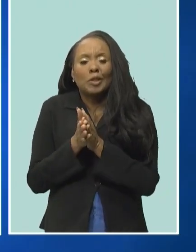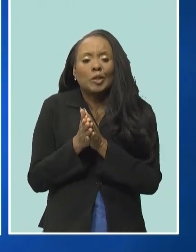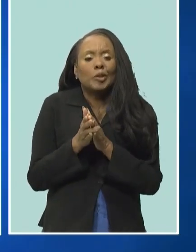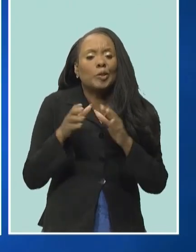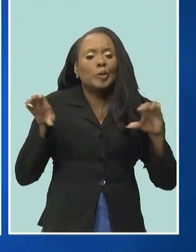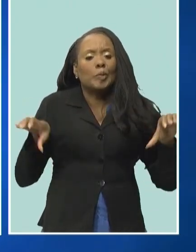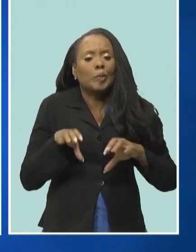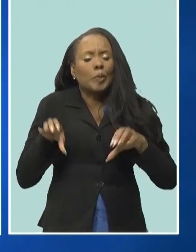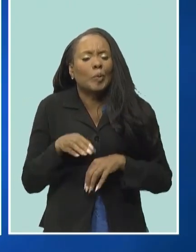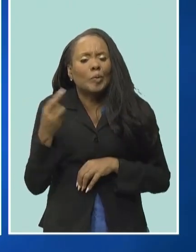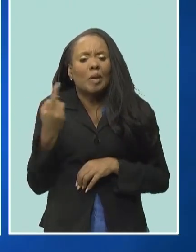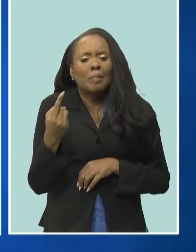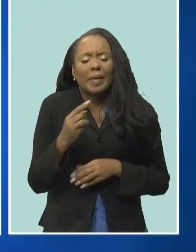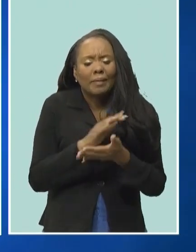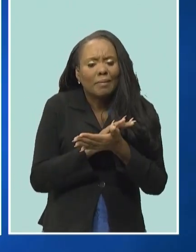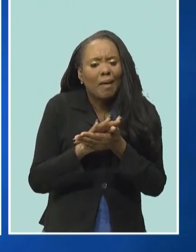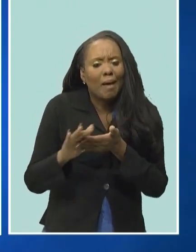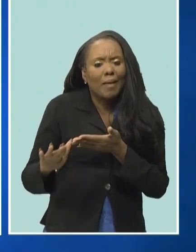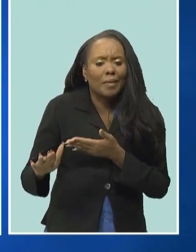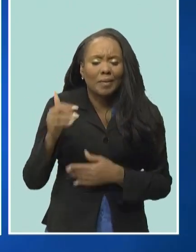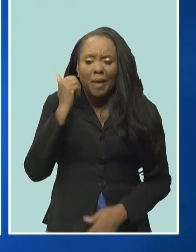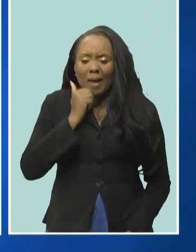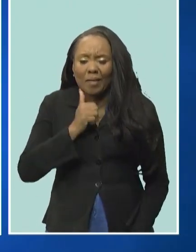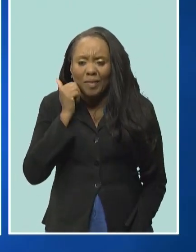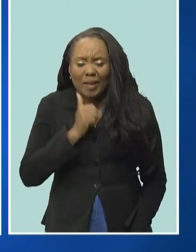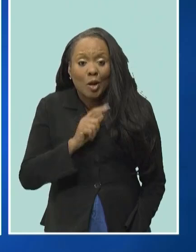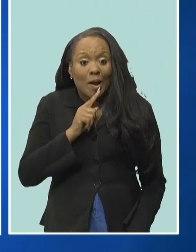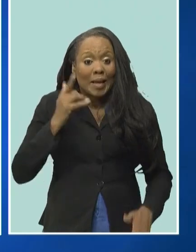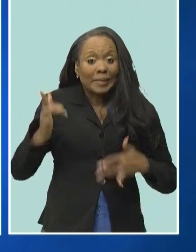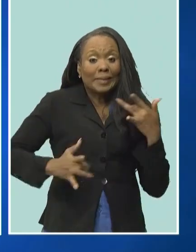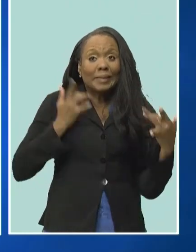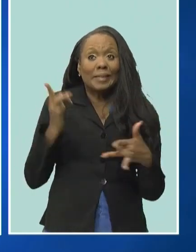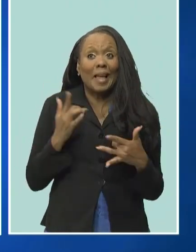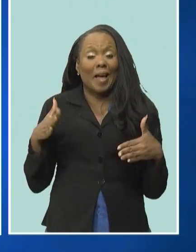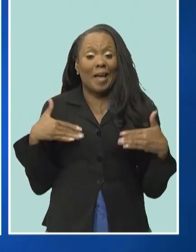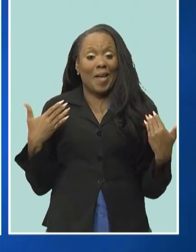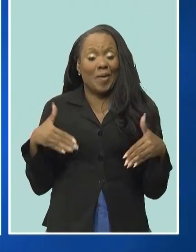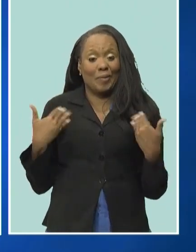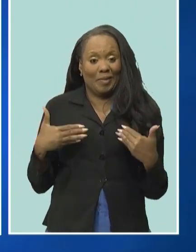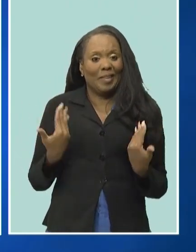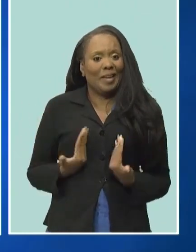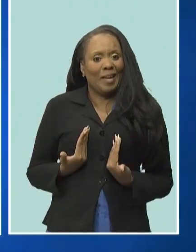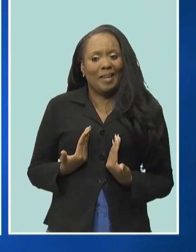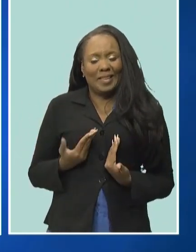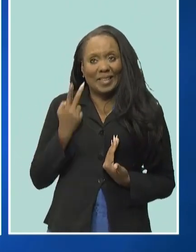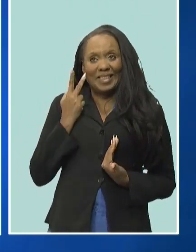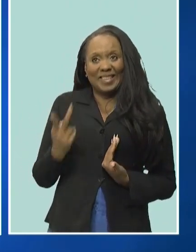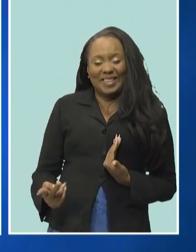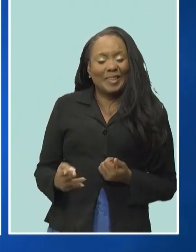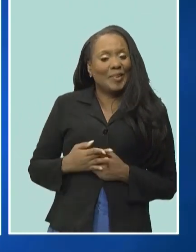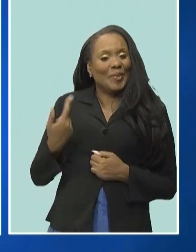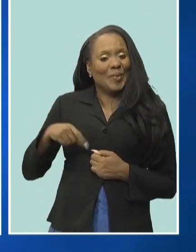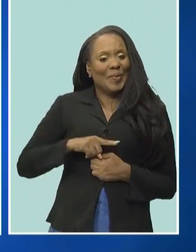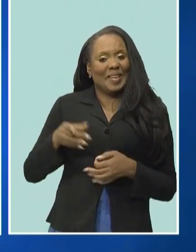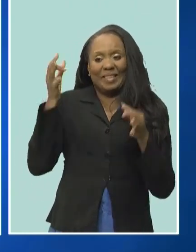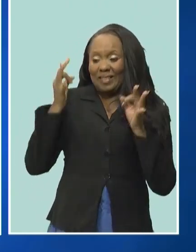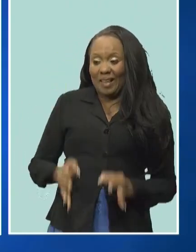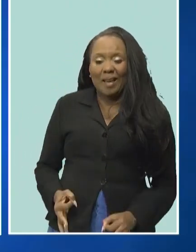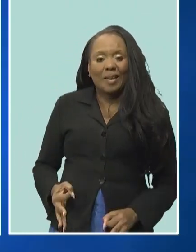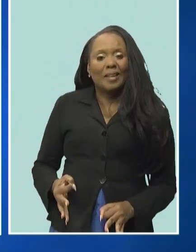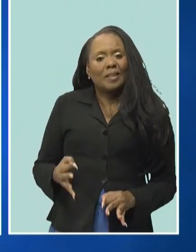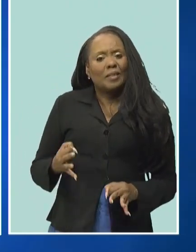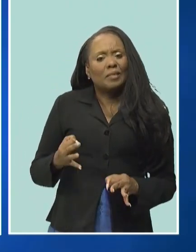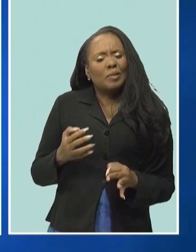each day. They were very excited and we're very pleased at the result. We decided on the Kindness